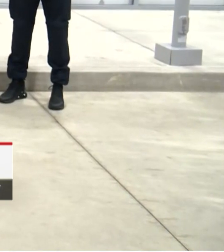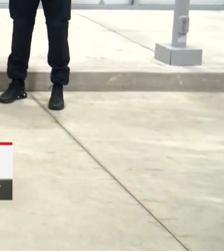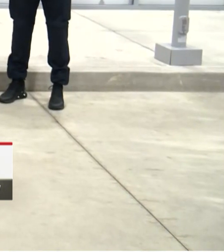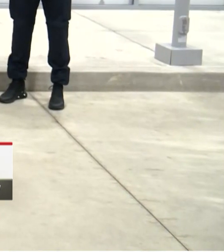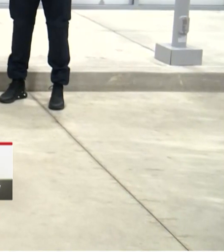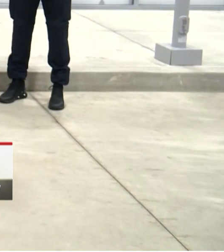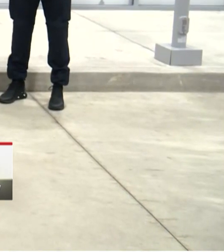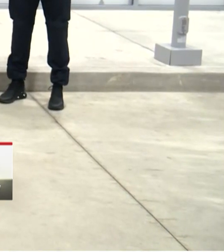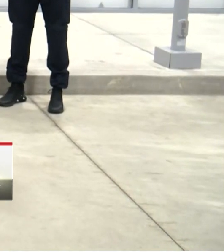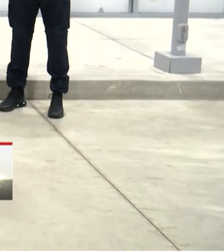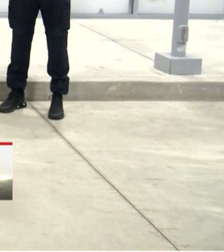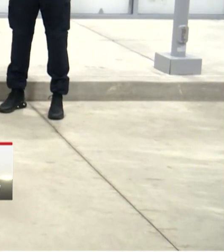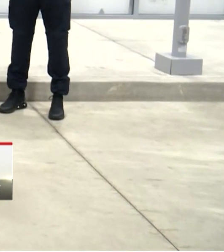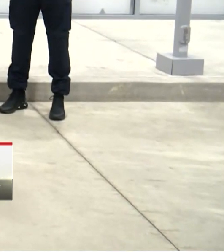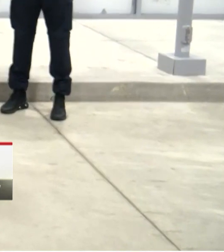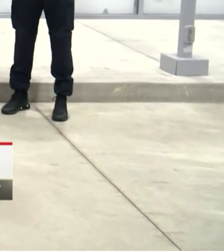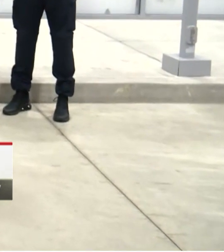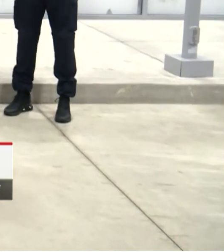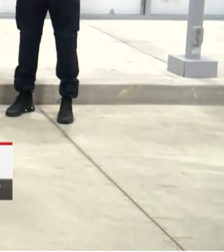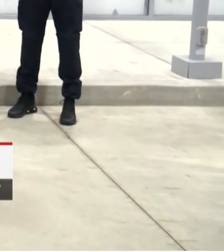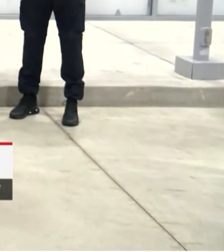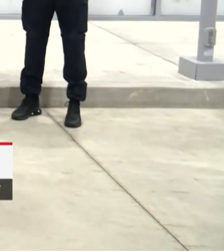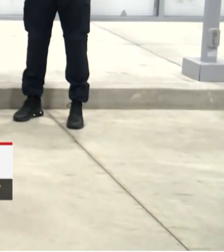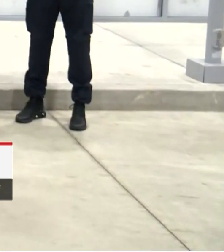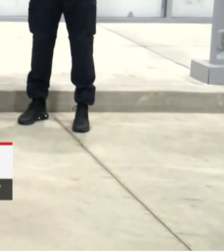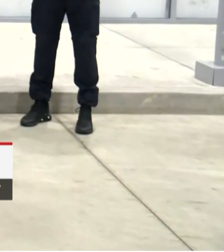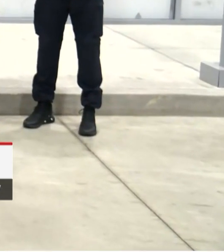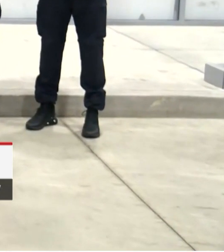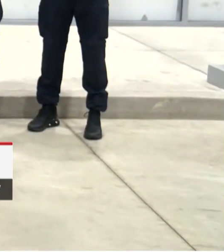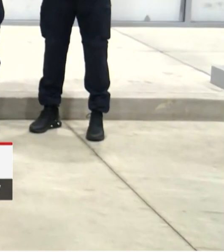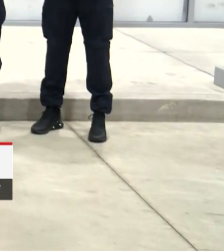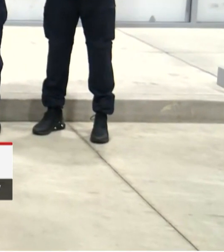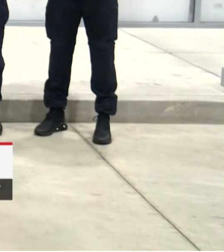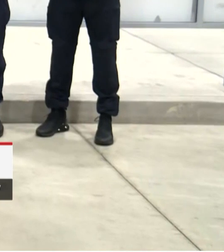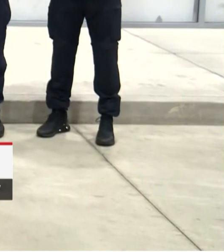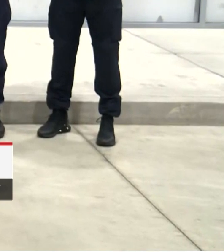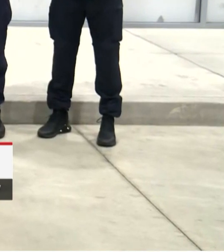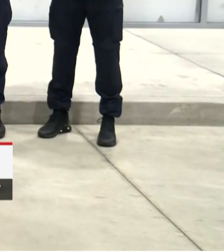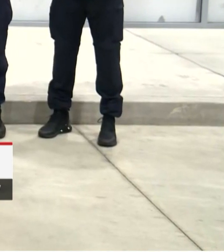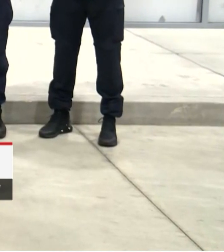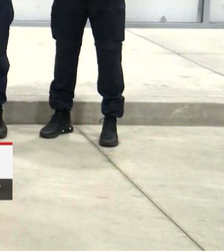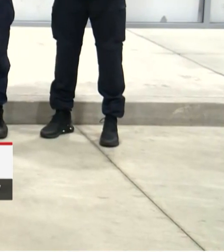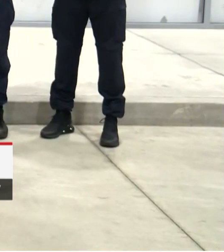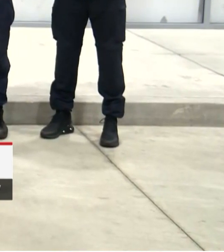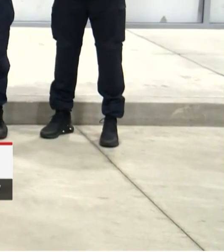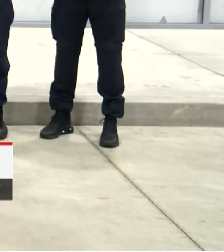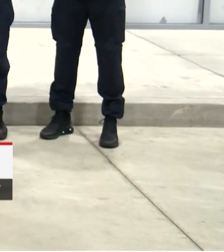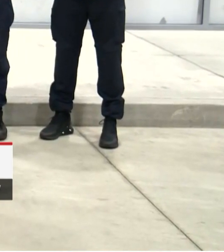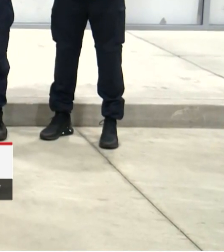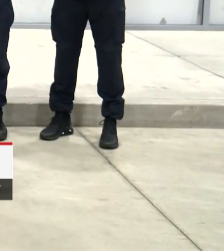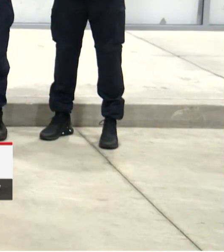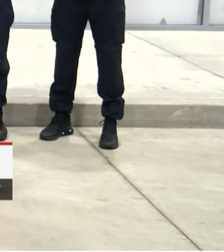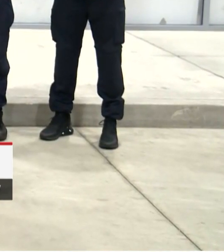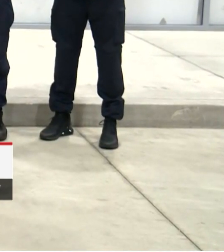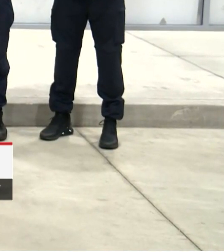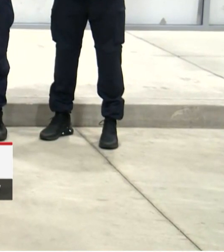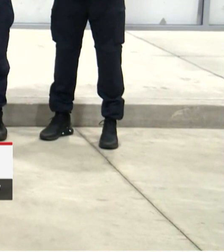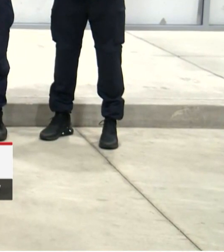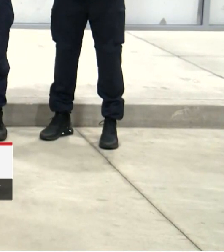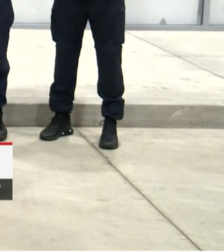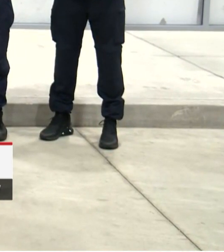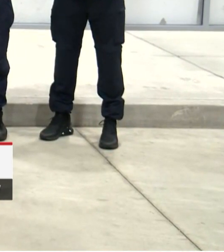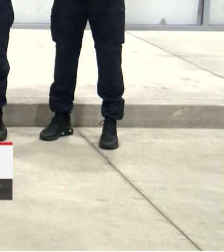there was no pretty much crossfire. And at that point, another officer came up to engage because he noticed the